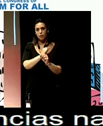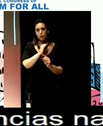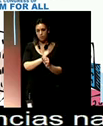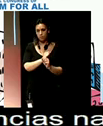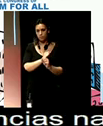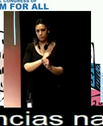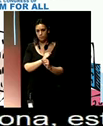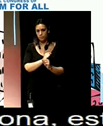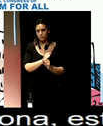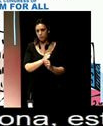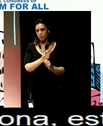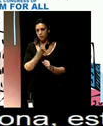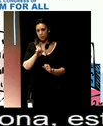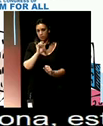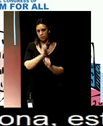also working